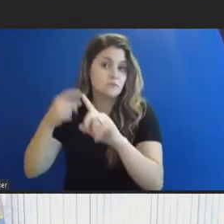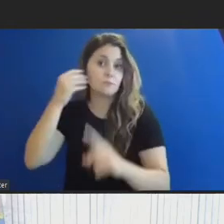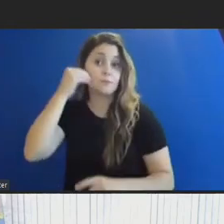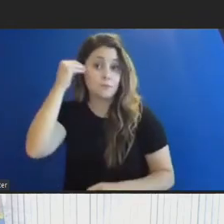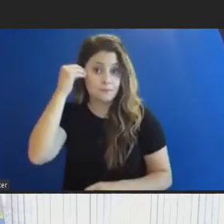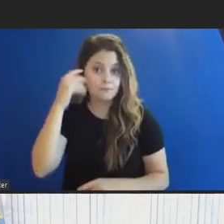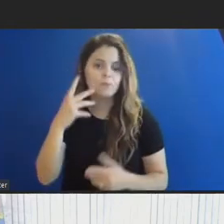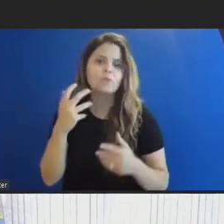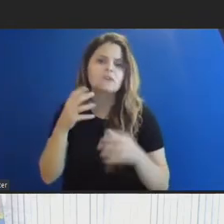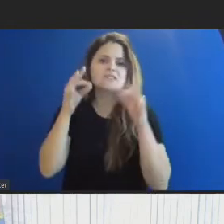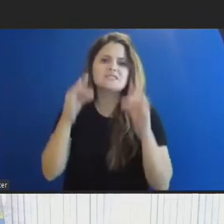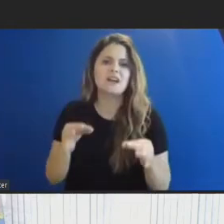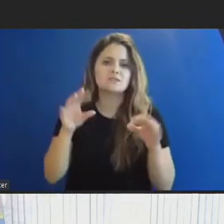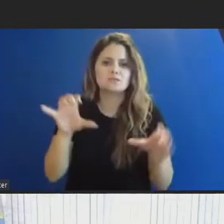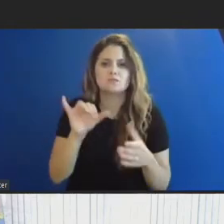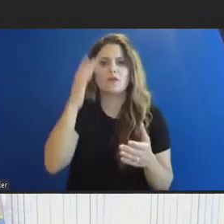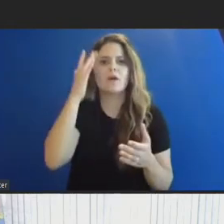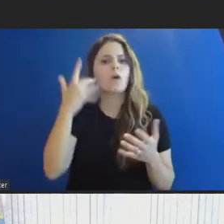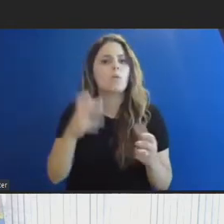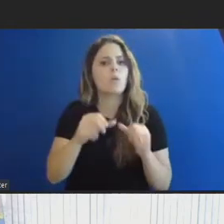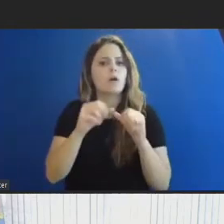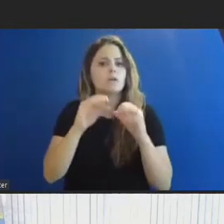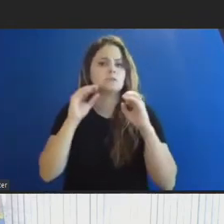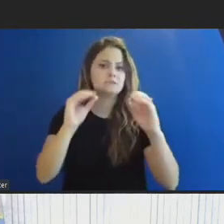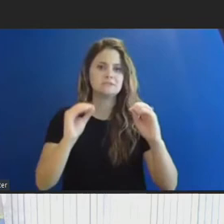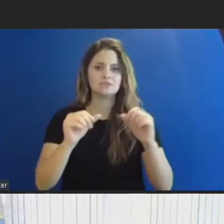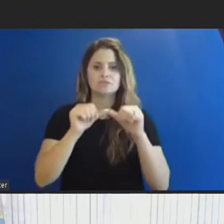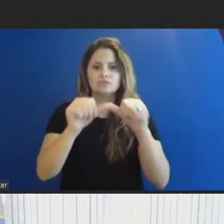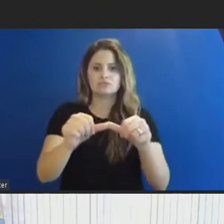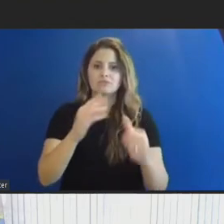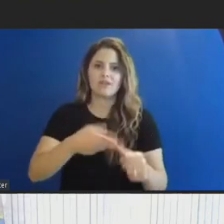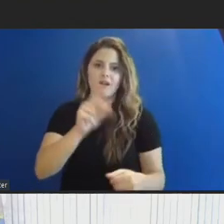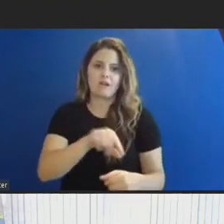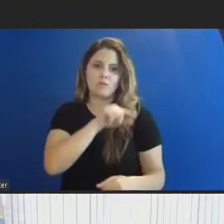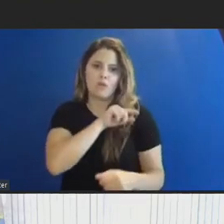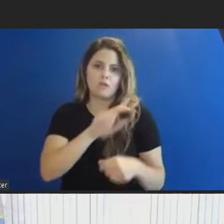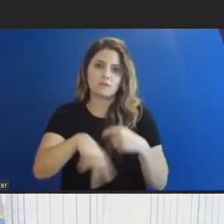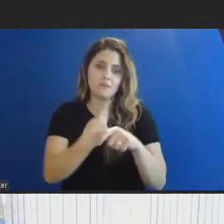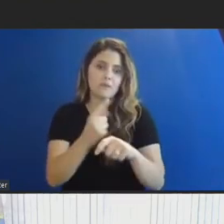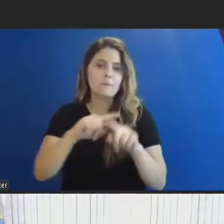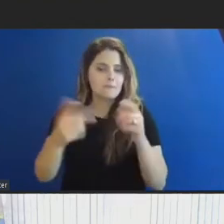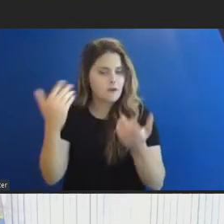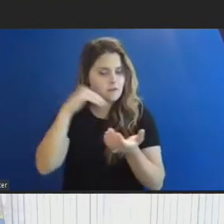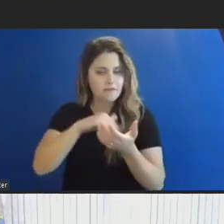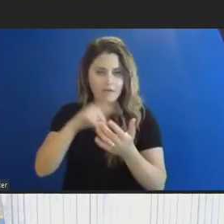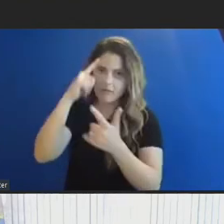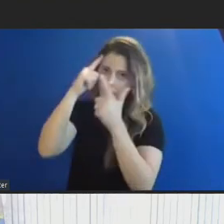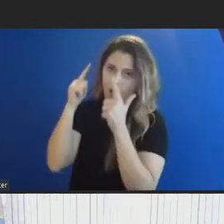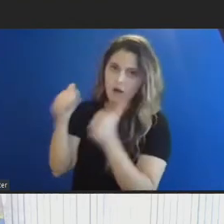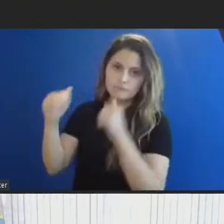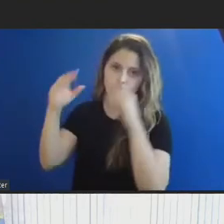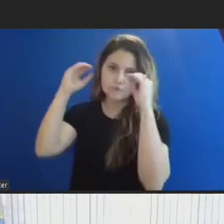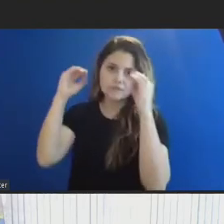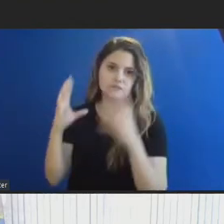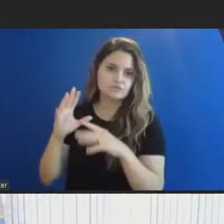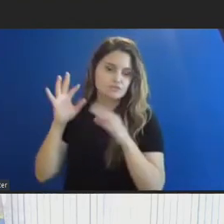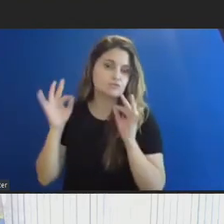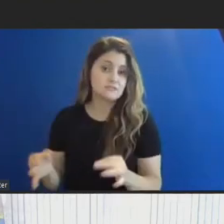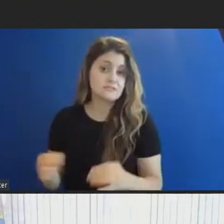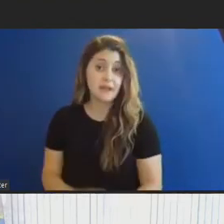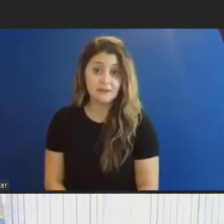keep instruction moving forward in a high quality manner. But again, it is going to be completely up to the teacher to make that